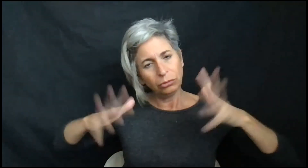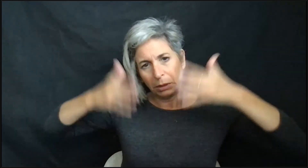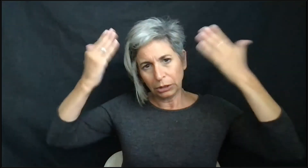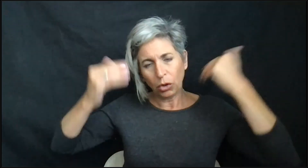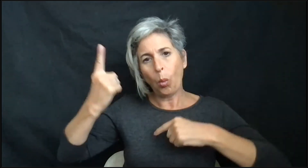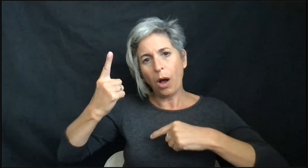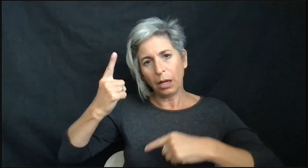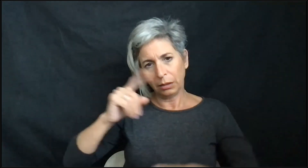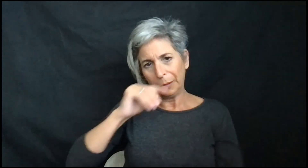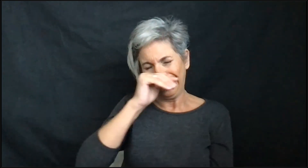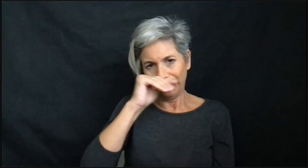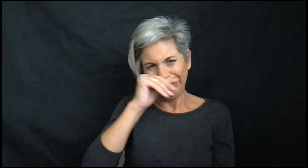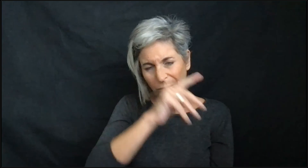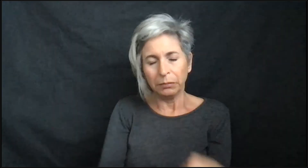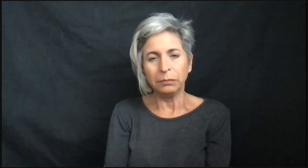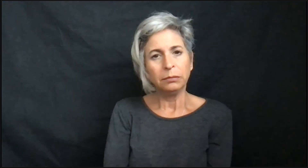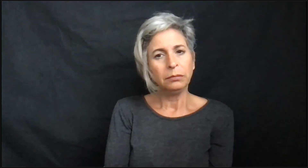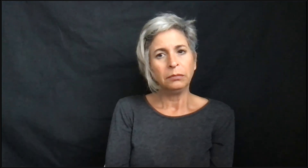Okay.